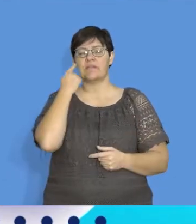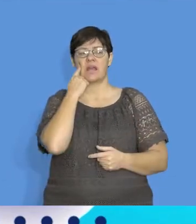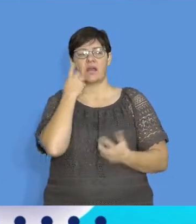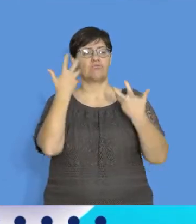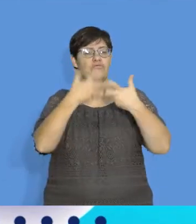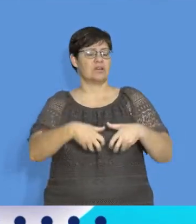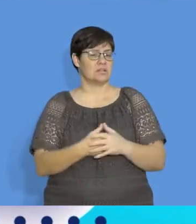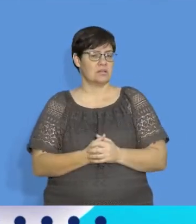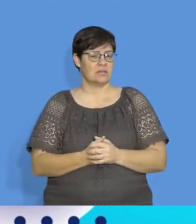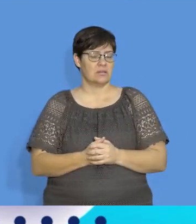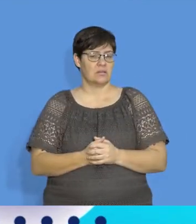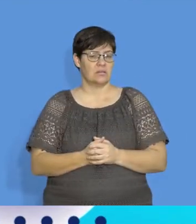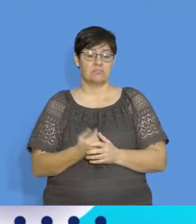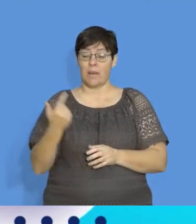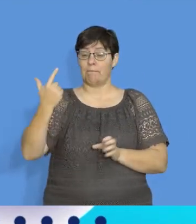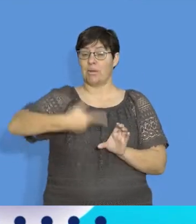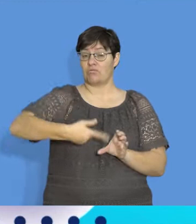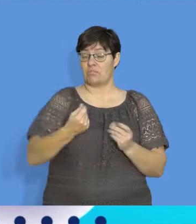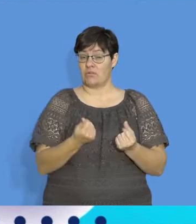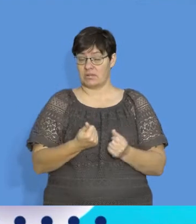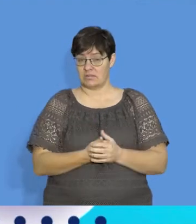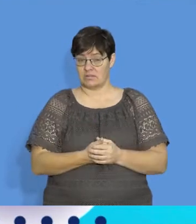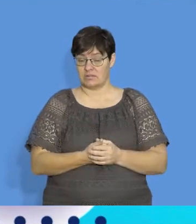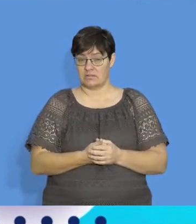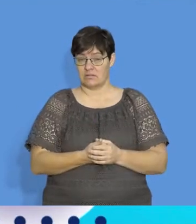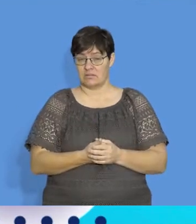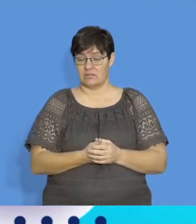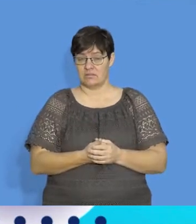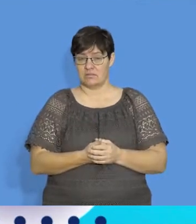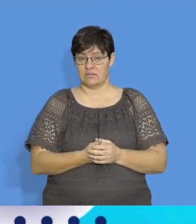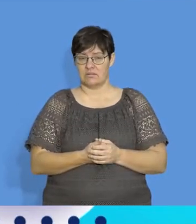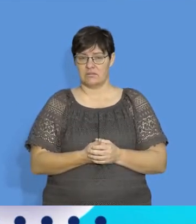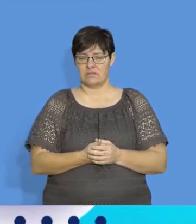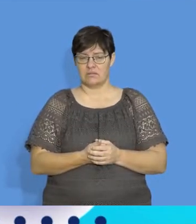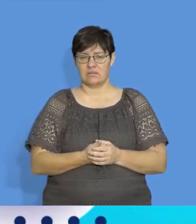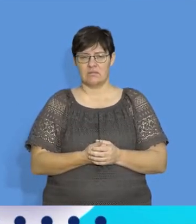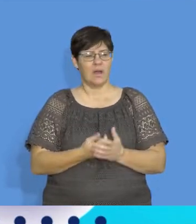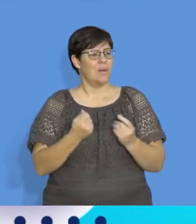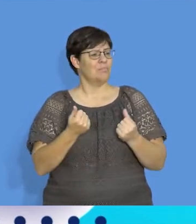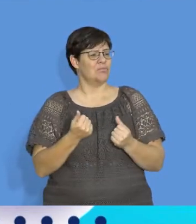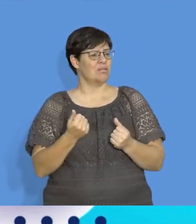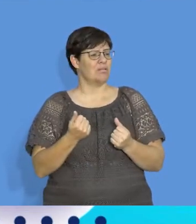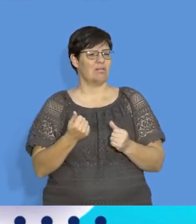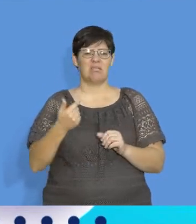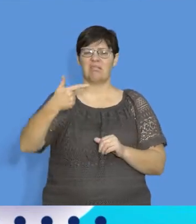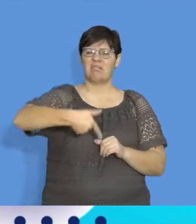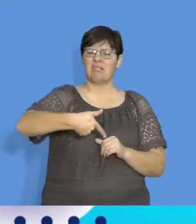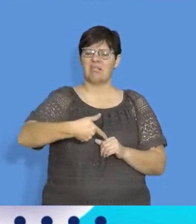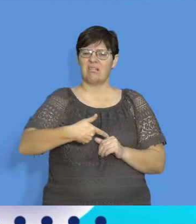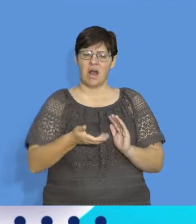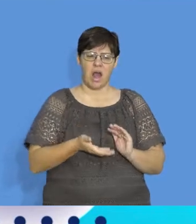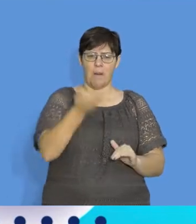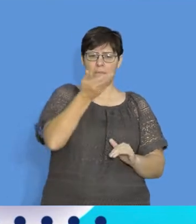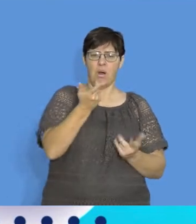correlation, is the petrol price. Okay. why does the petrol price go up and